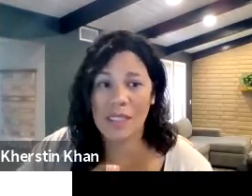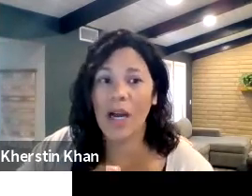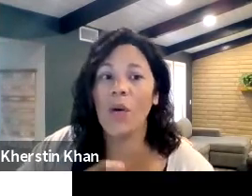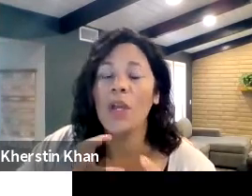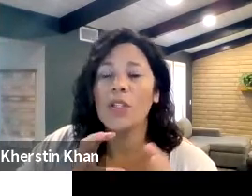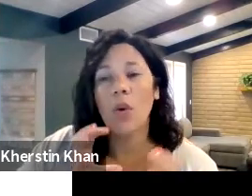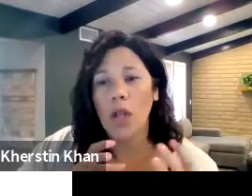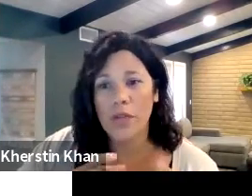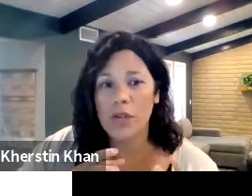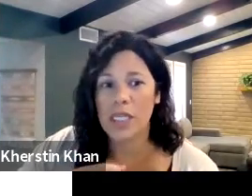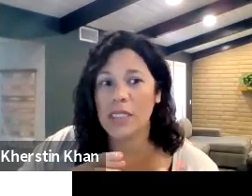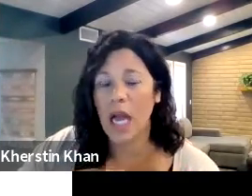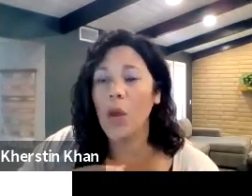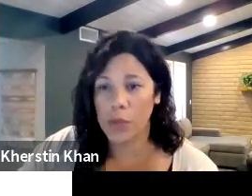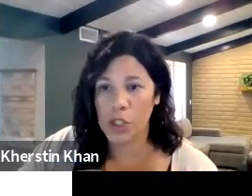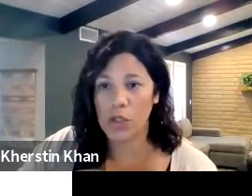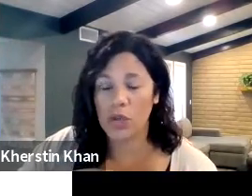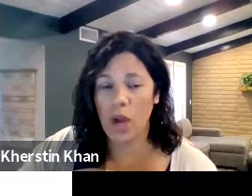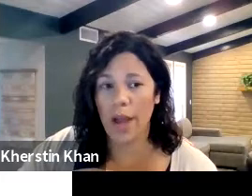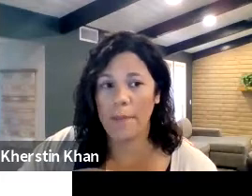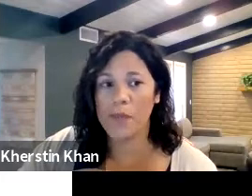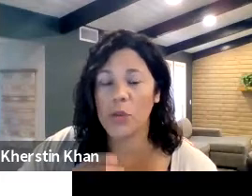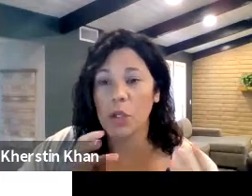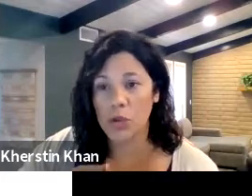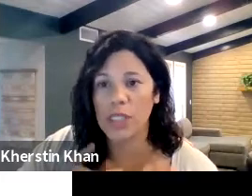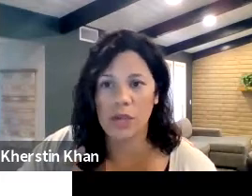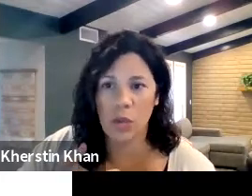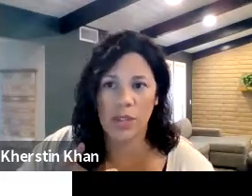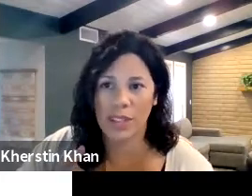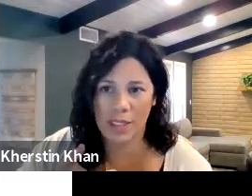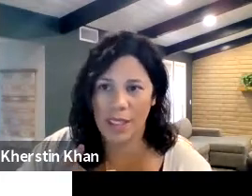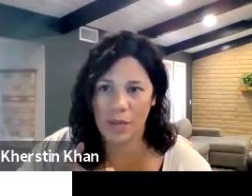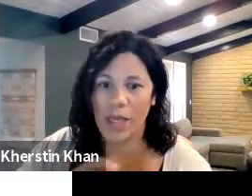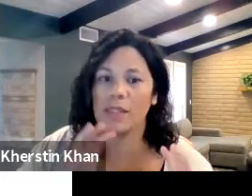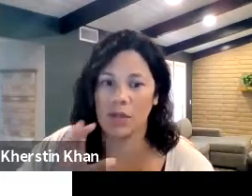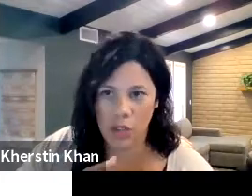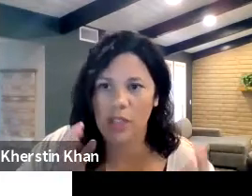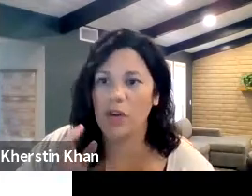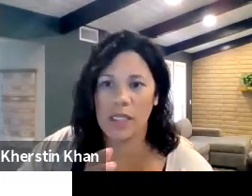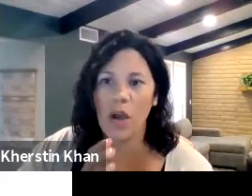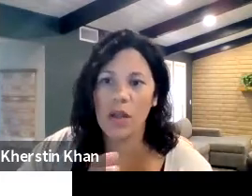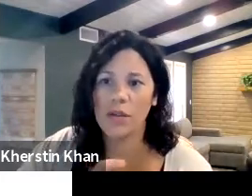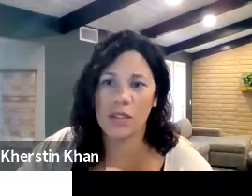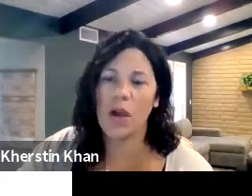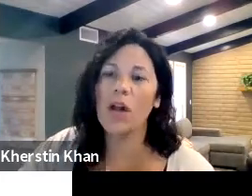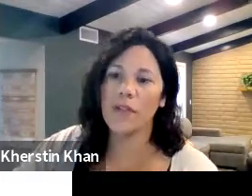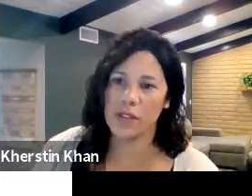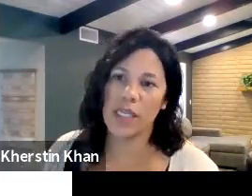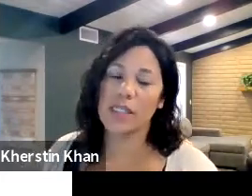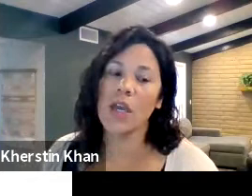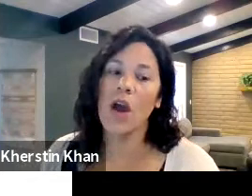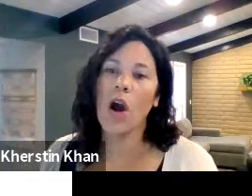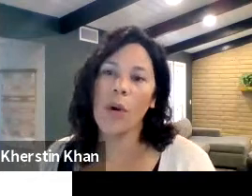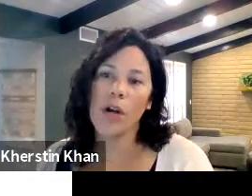success teams now. So all of those things help to increase those course success rates, those transfer rates, all of